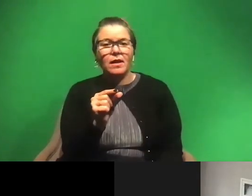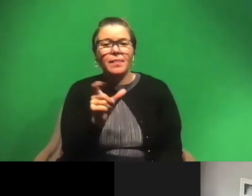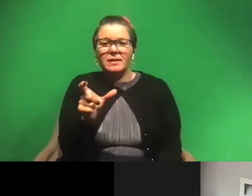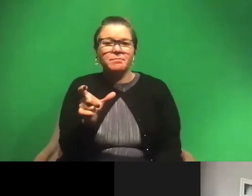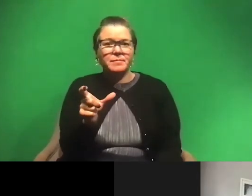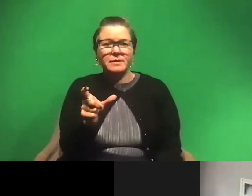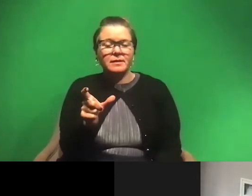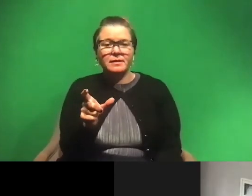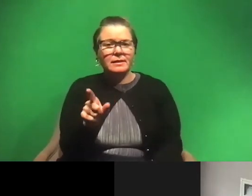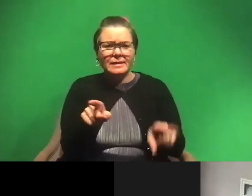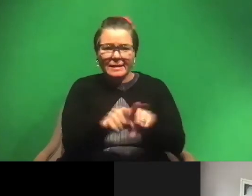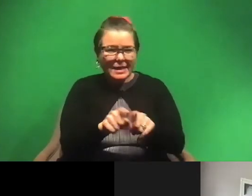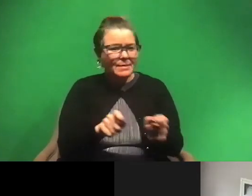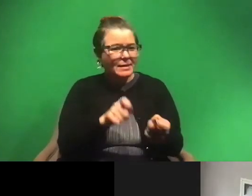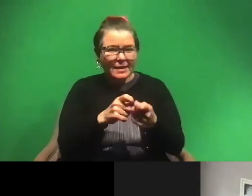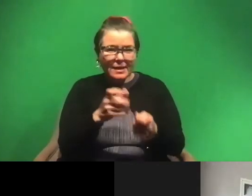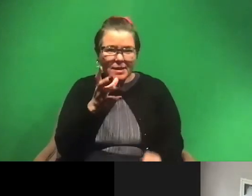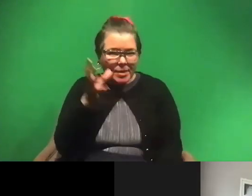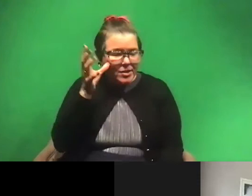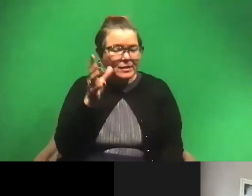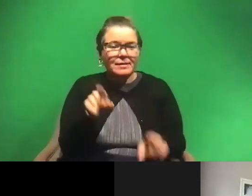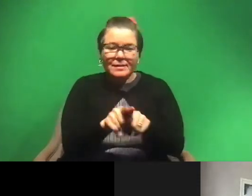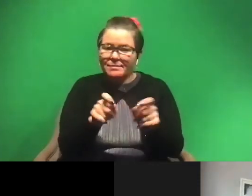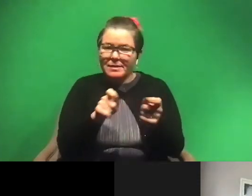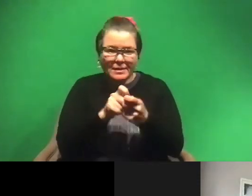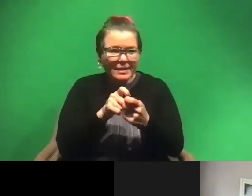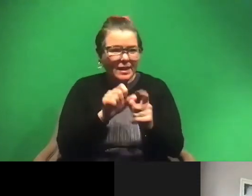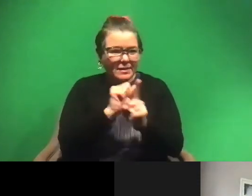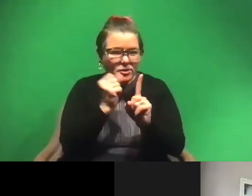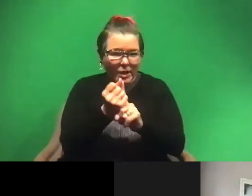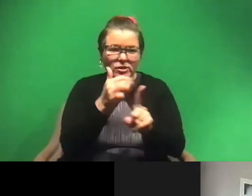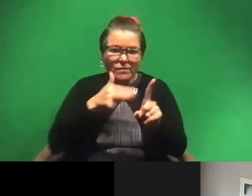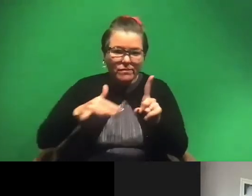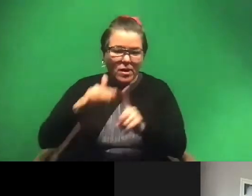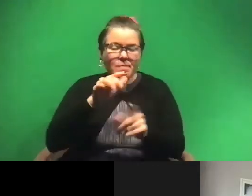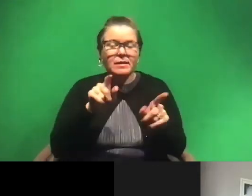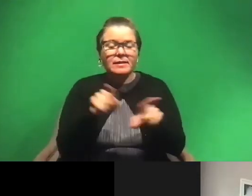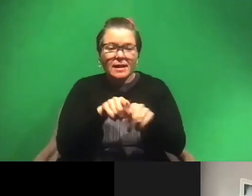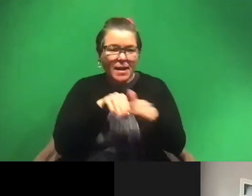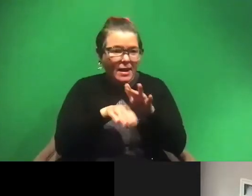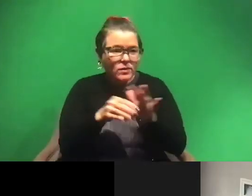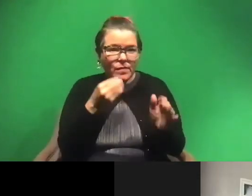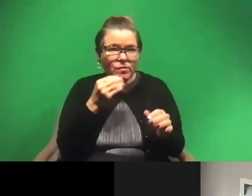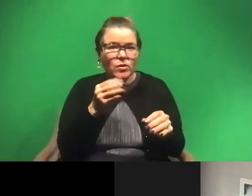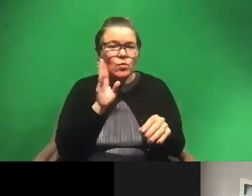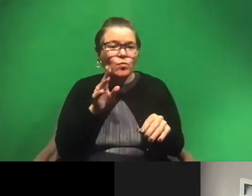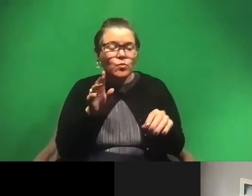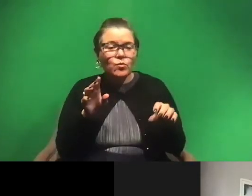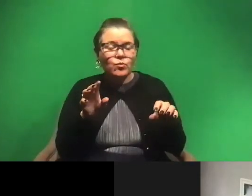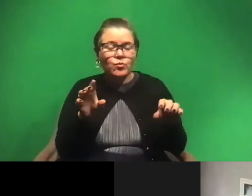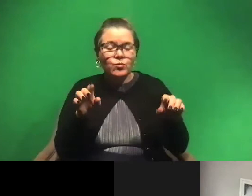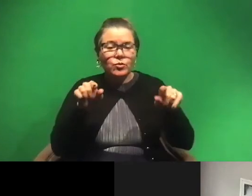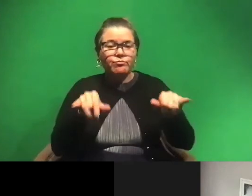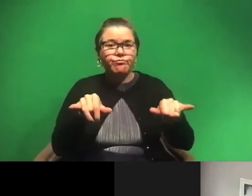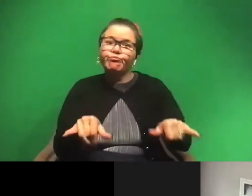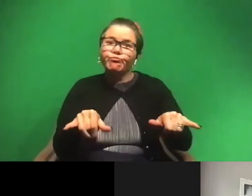and they're the same exact parents, same exact situation. They have the same access to food. They'll be sitting next to each other for their whole lives.